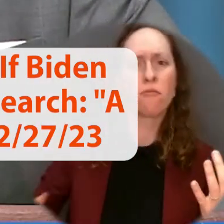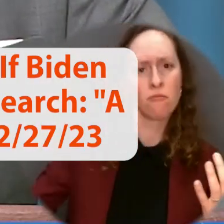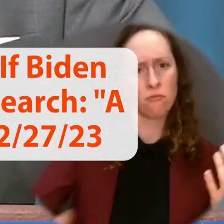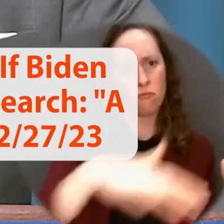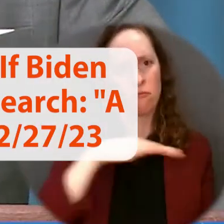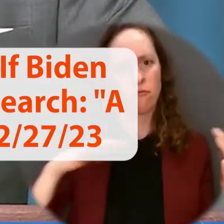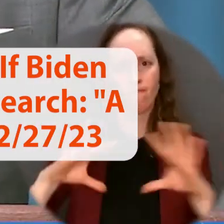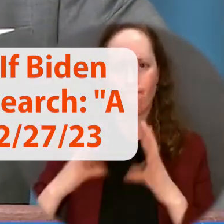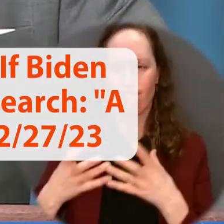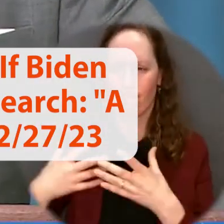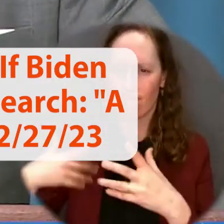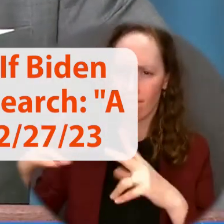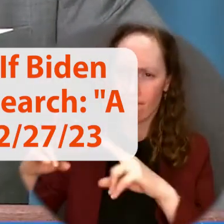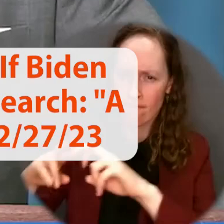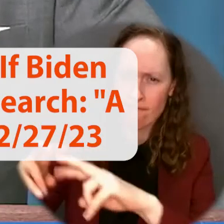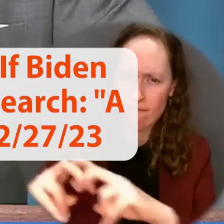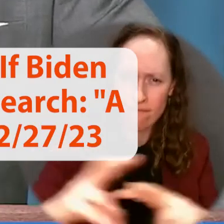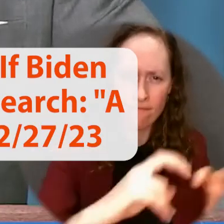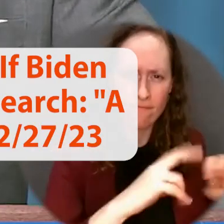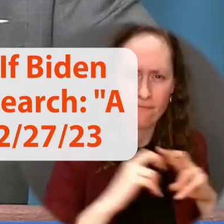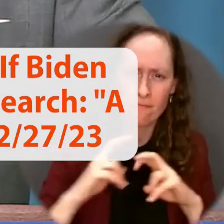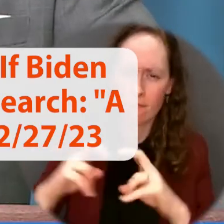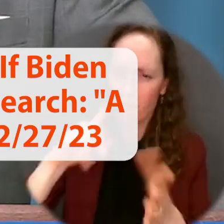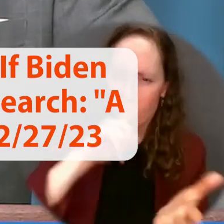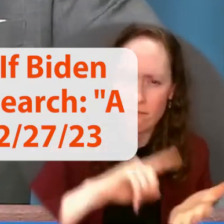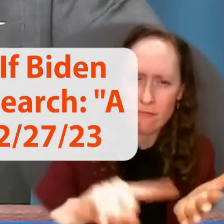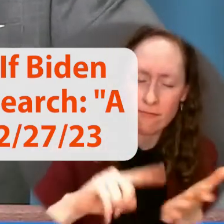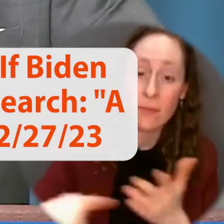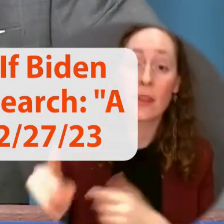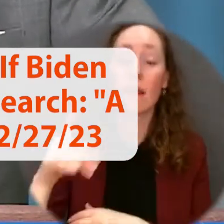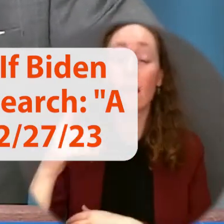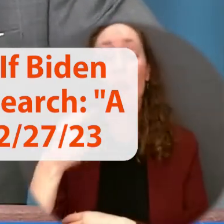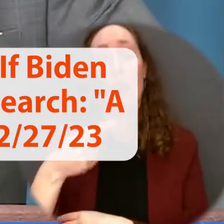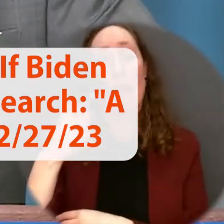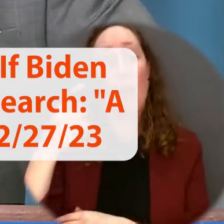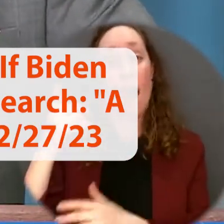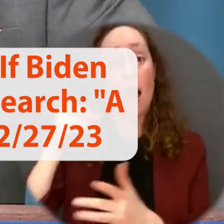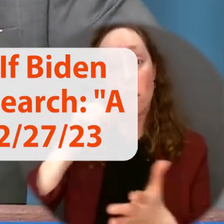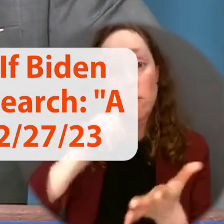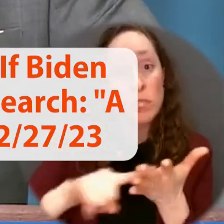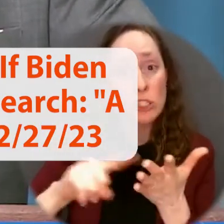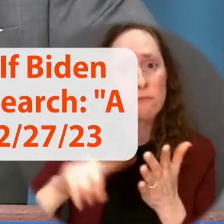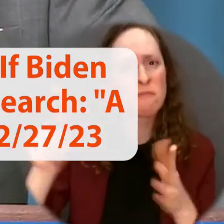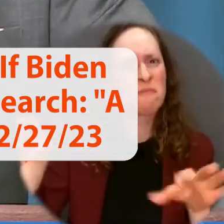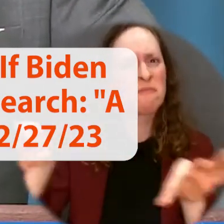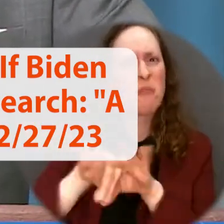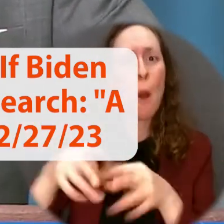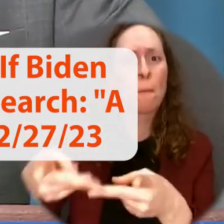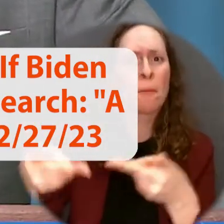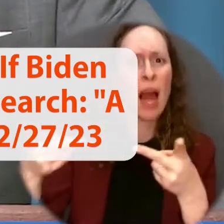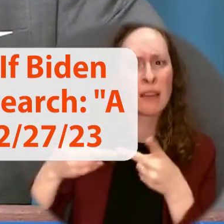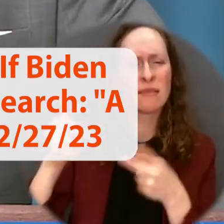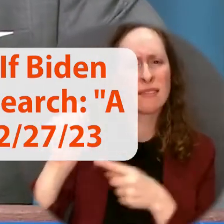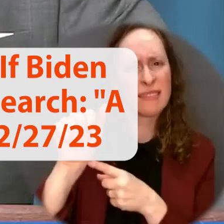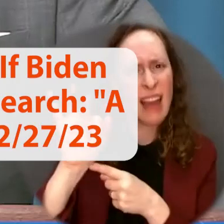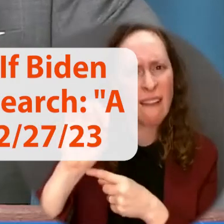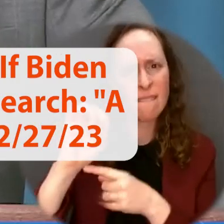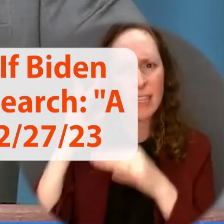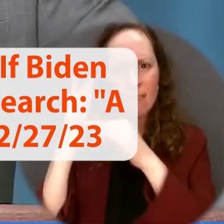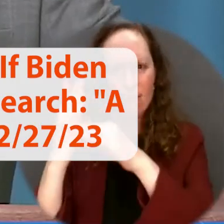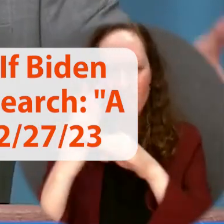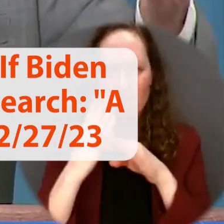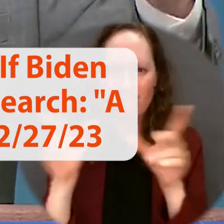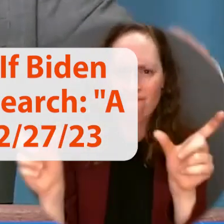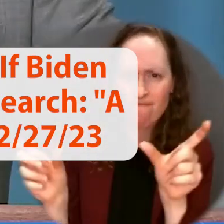be done in a safe and secure manner and as transparent as possible to the rest of the world so people know what's going on.